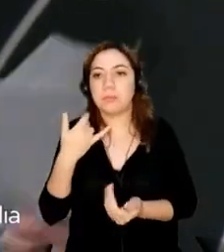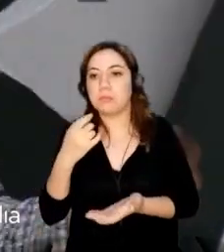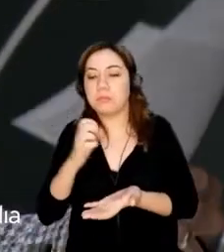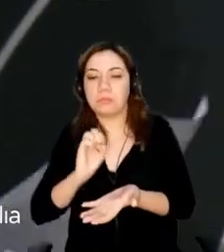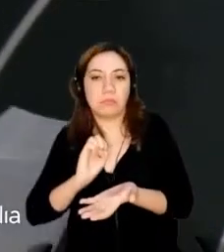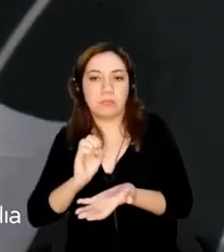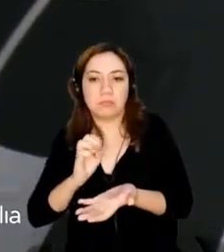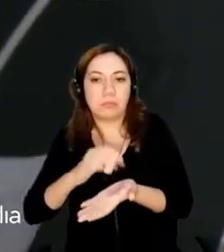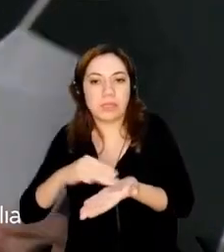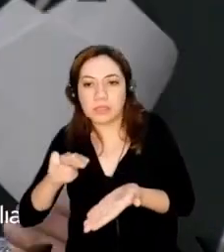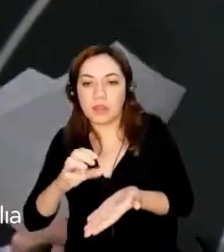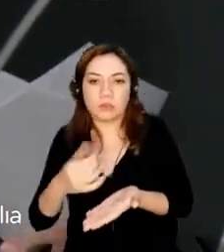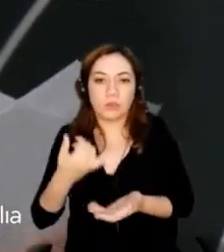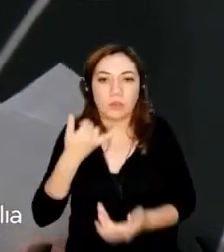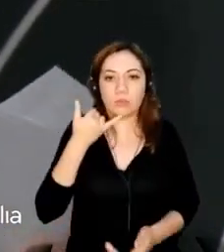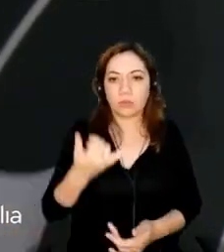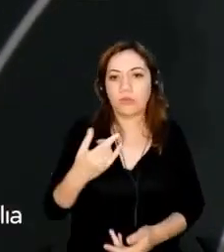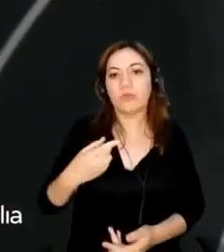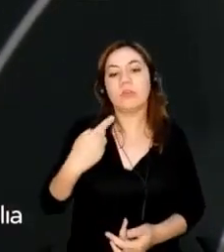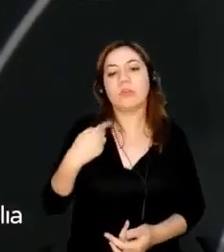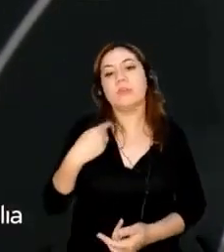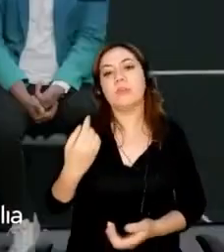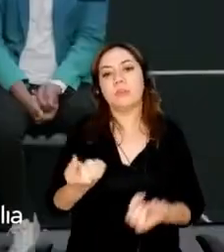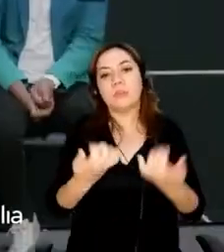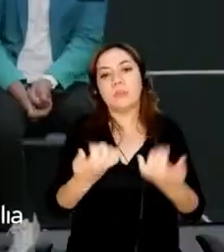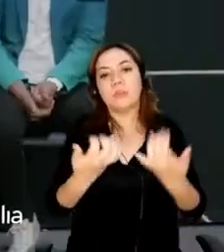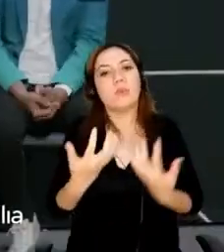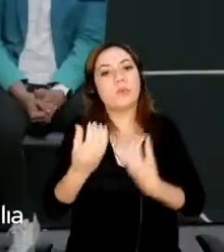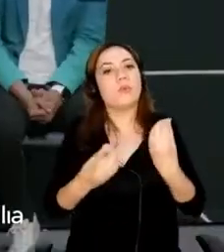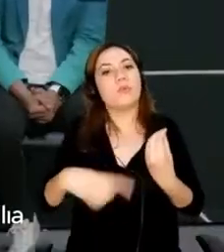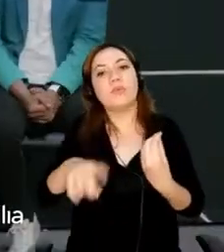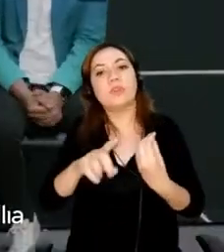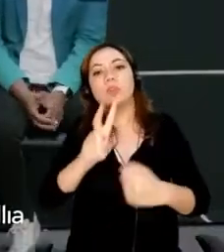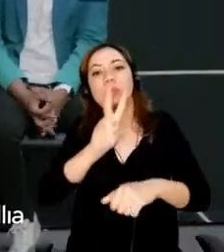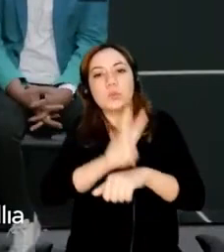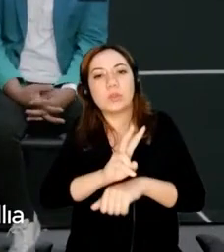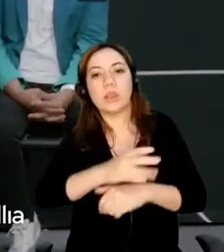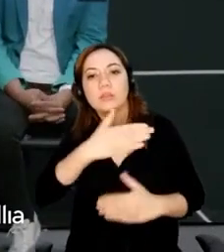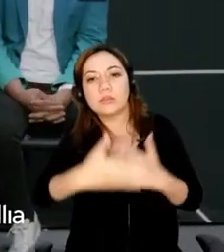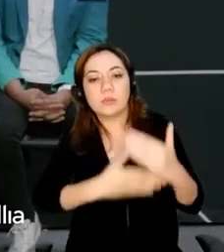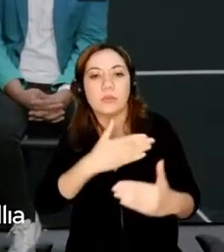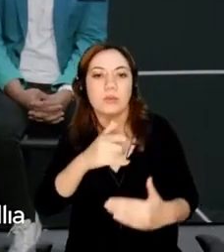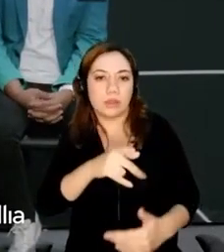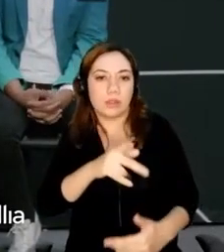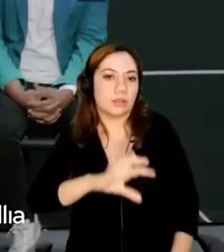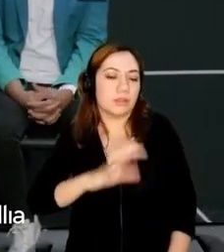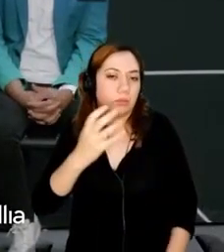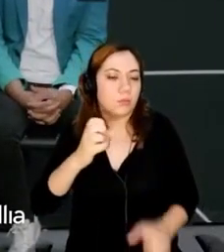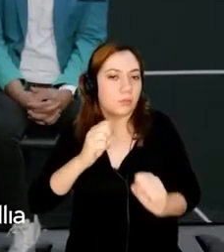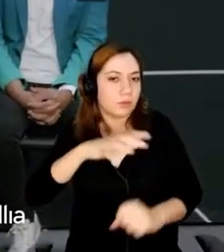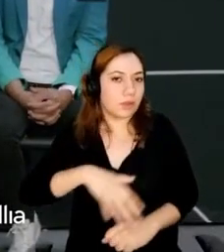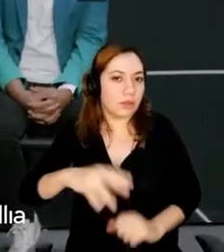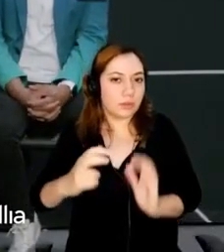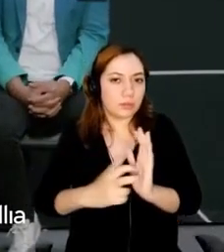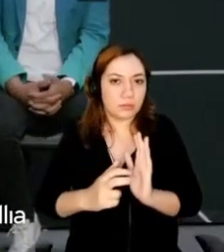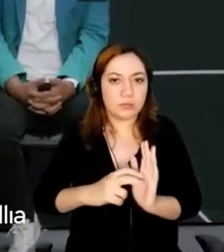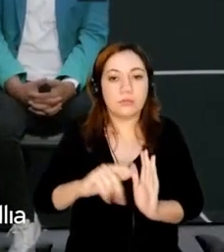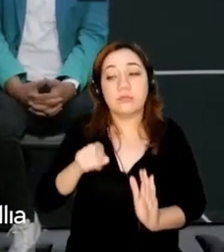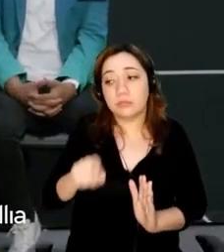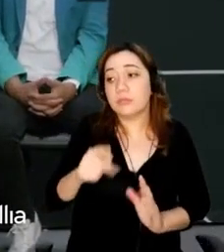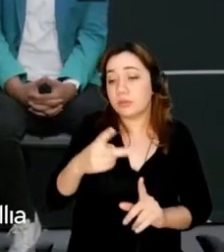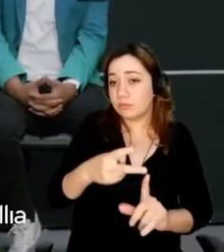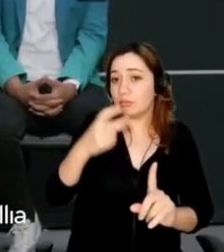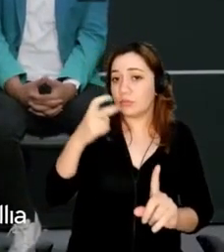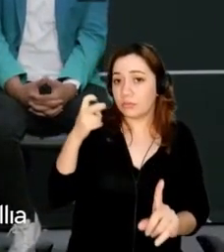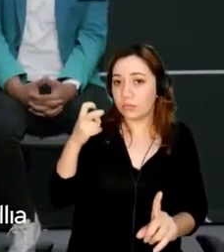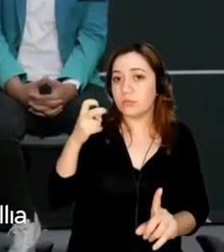that realm to kind of protect all of our bank accounts. Yeah, absolutely, Gary. So Scam Protect is an example of something we developed in direct response to that.